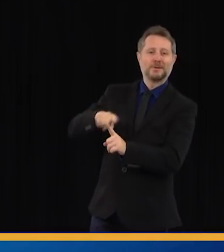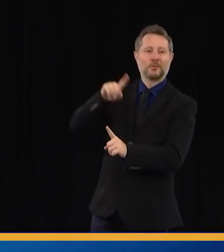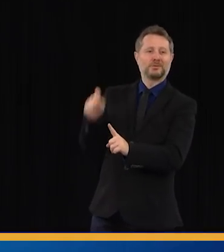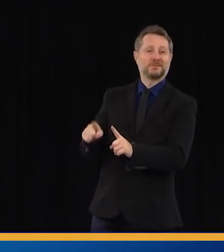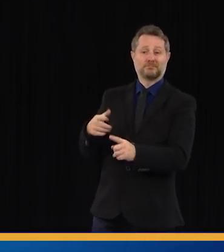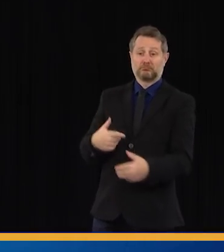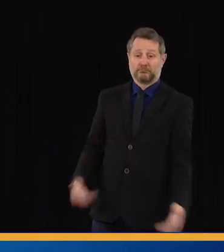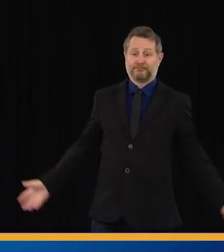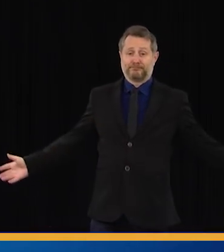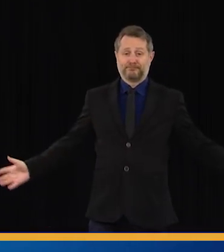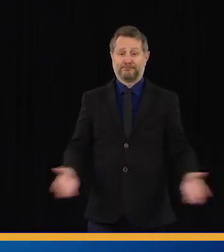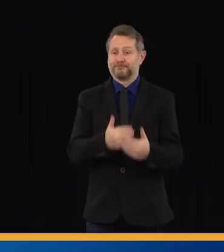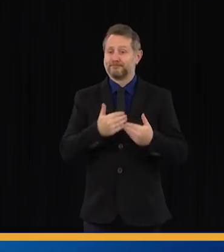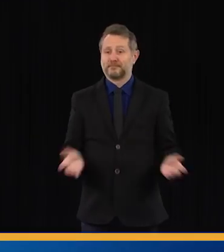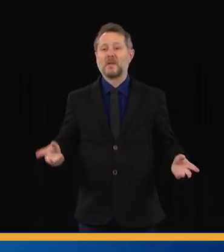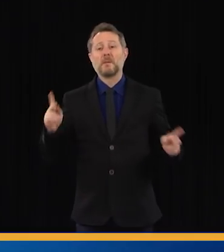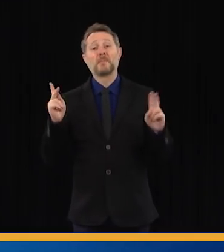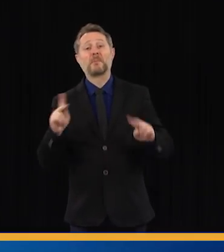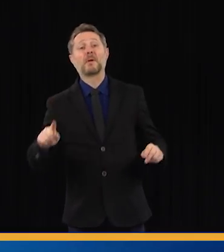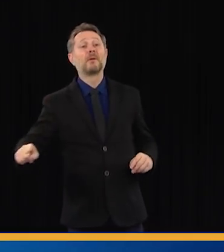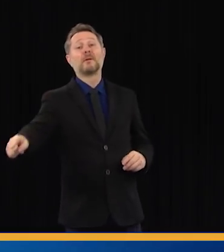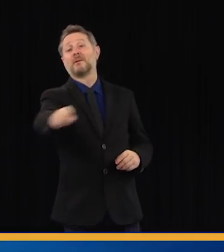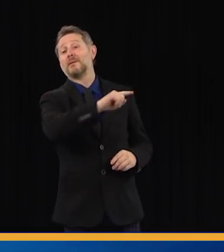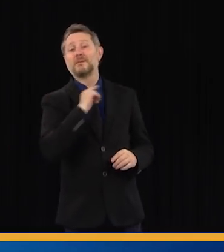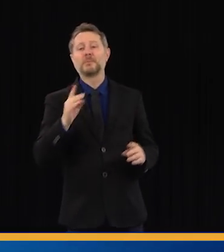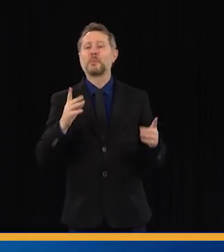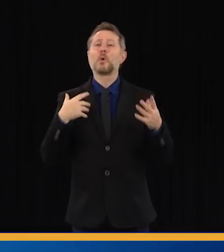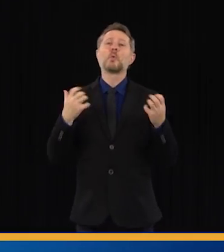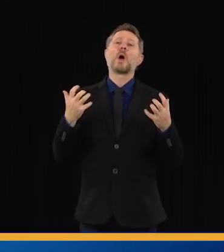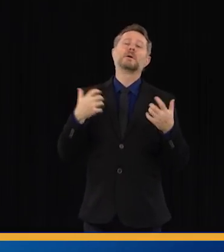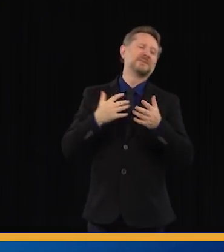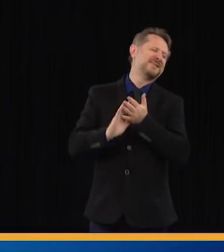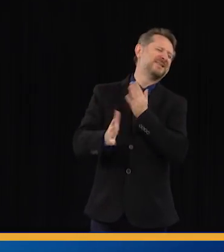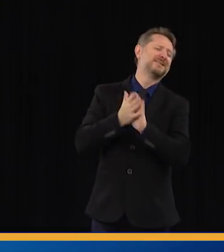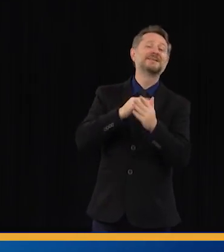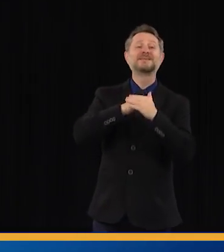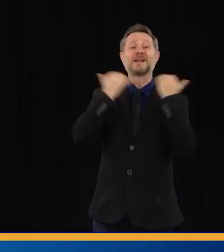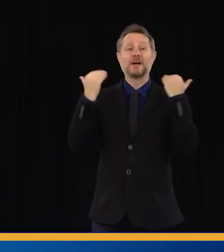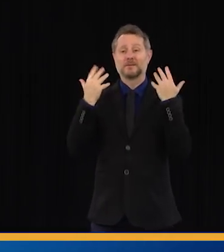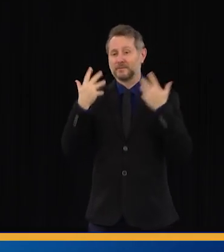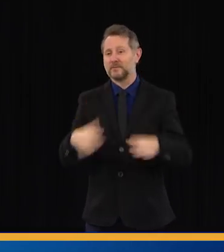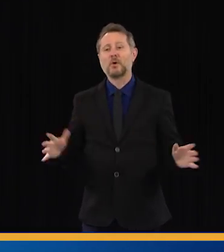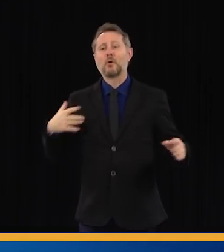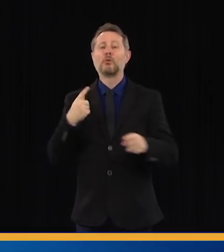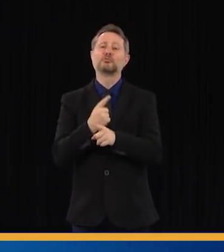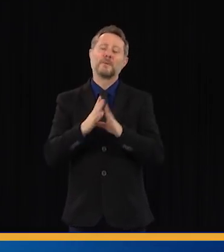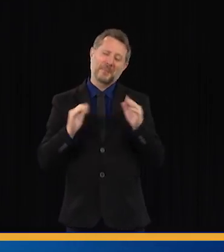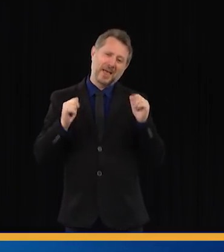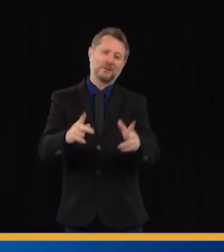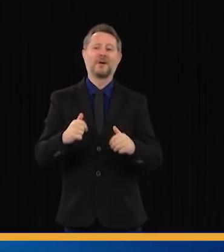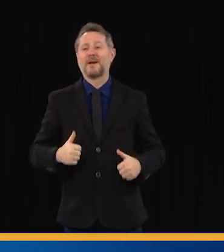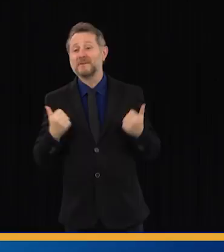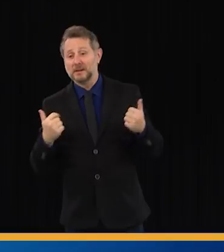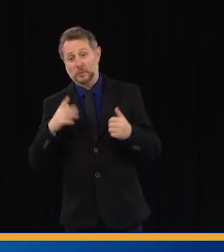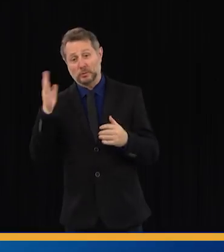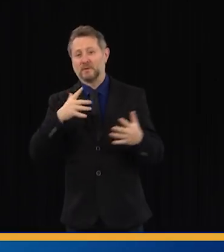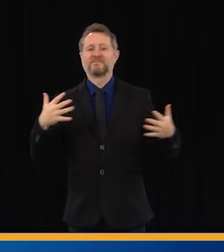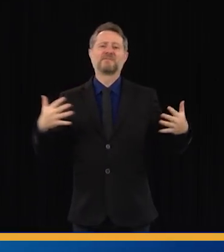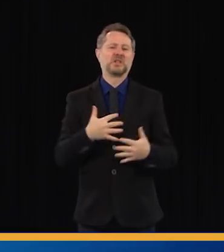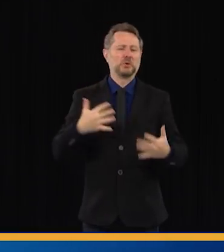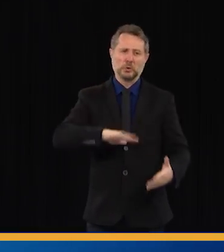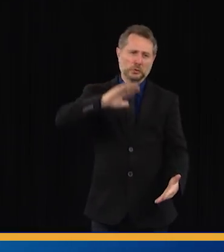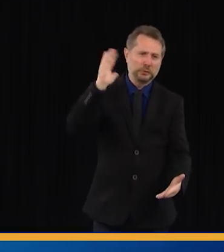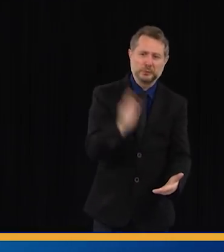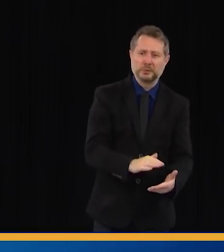conversation because people want it to be over so badly, right? I want the fear to stop. I want the anxiety to